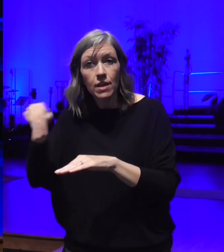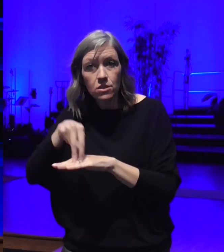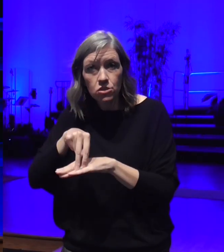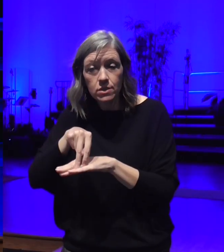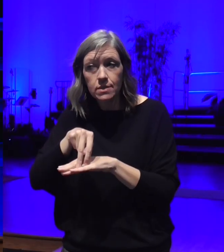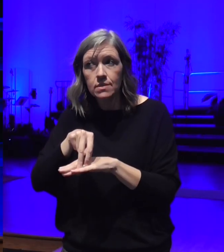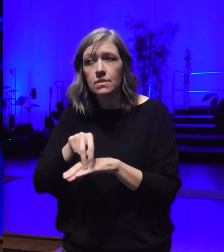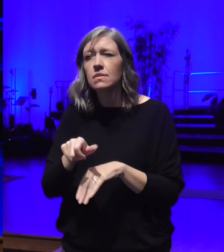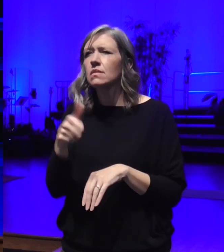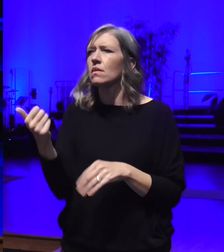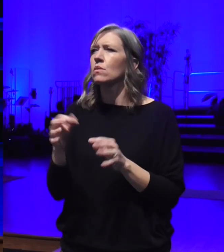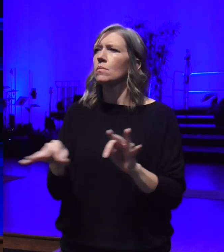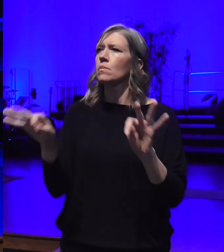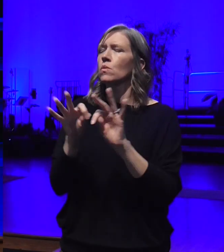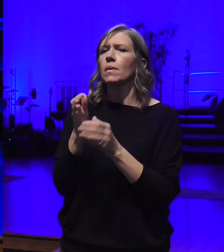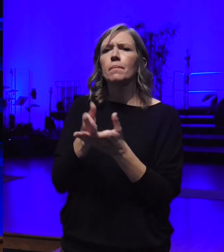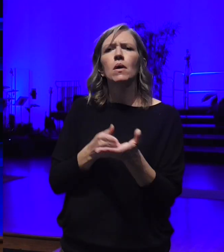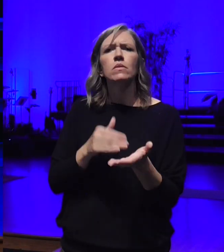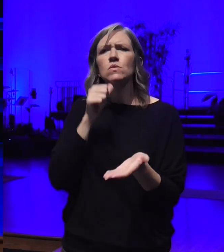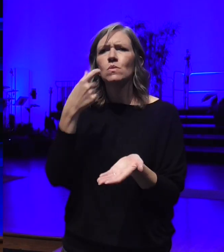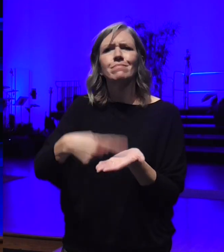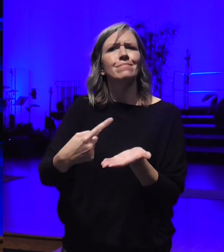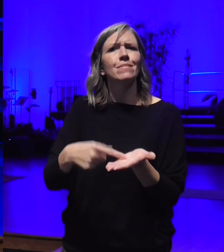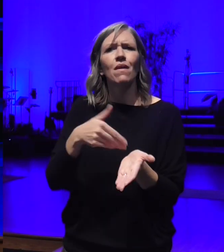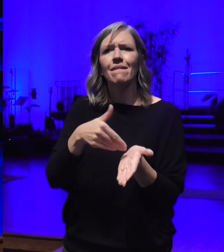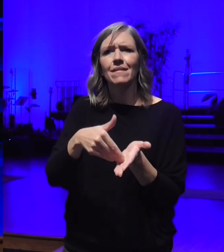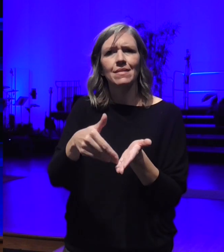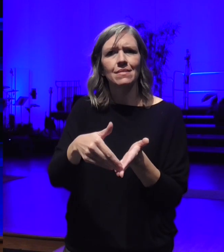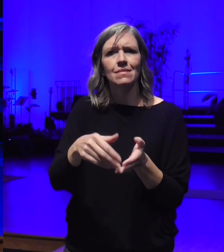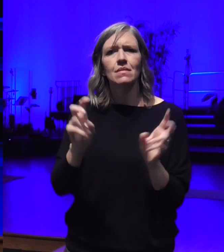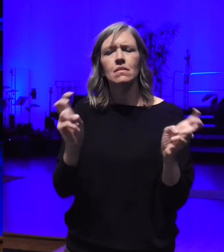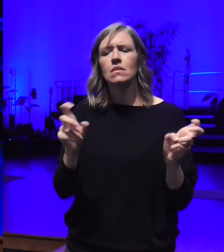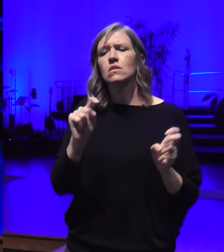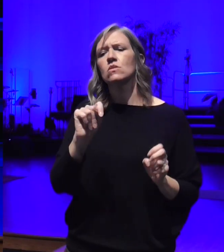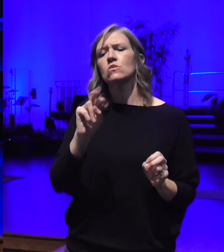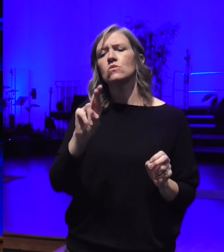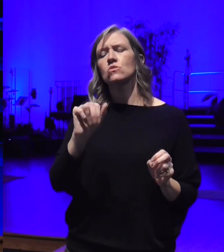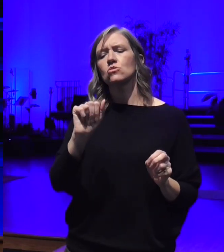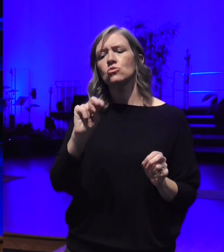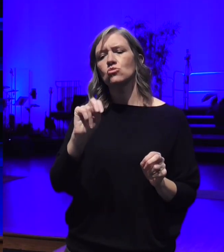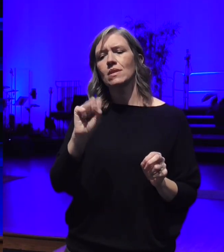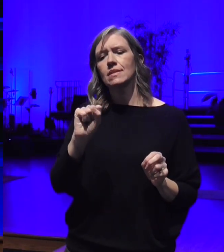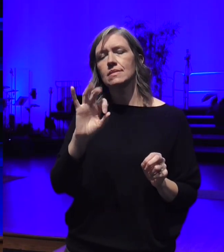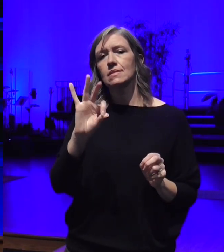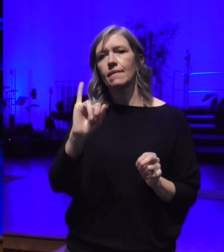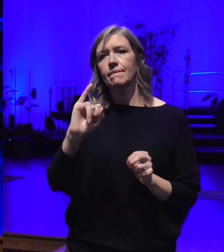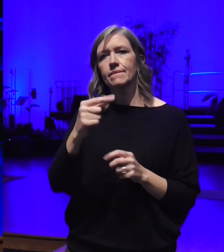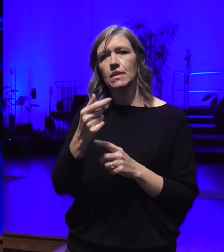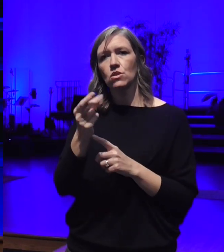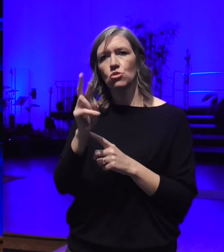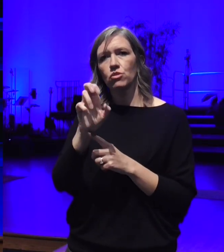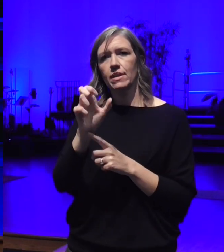other important piece that we don't talk about a lot called the transfiguration of Christ.